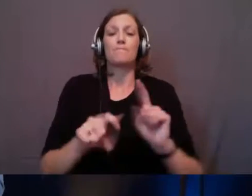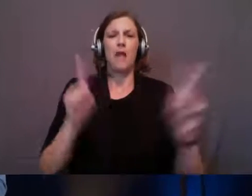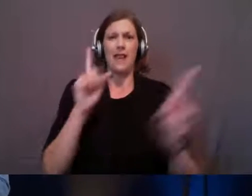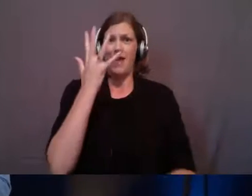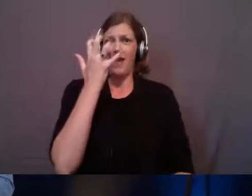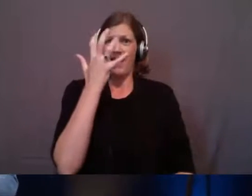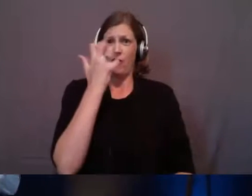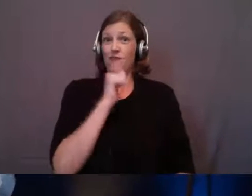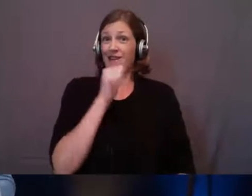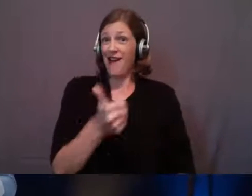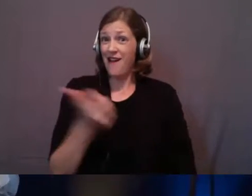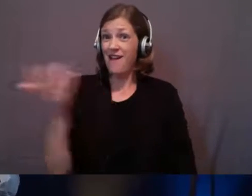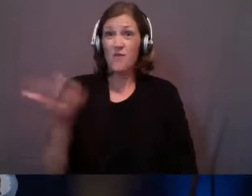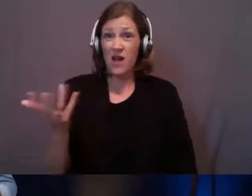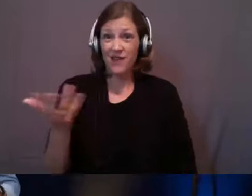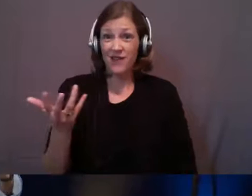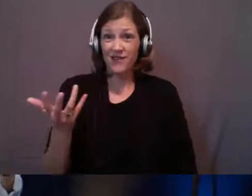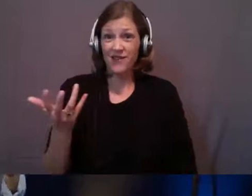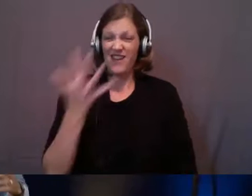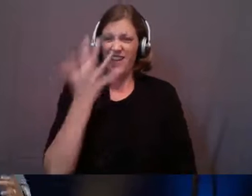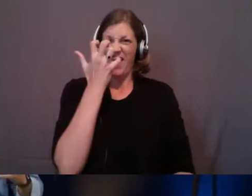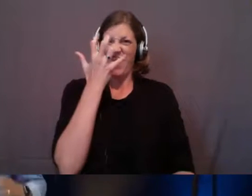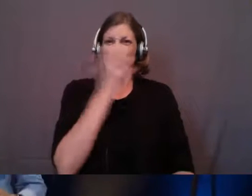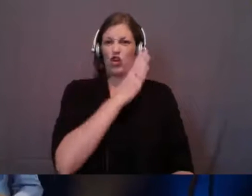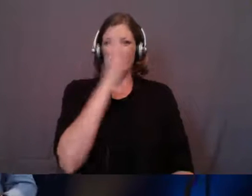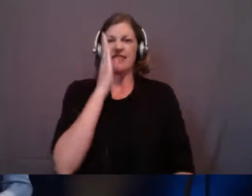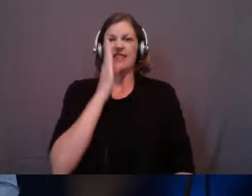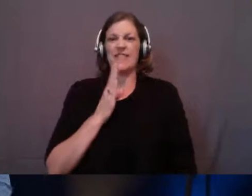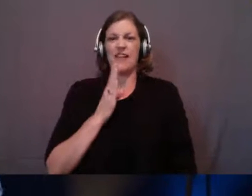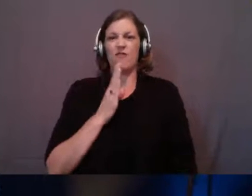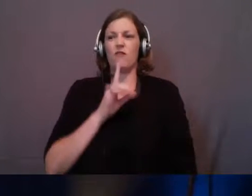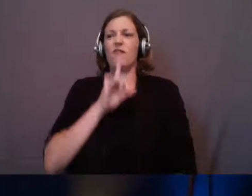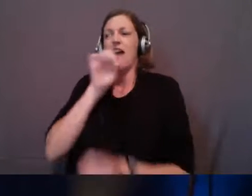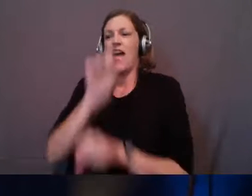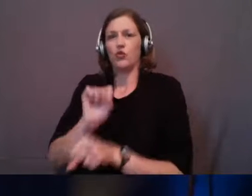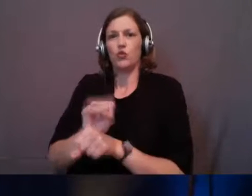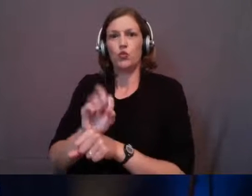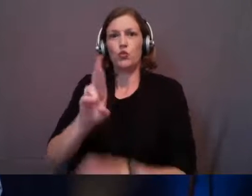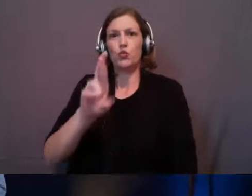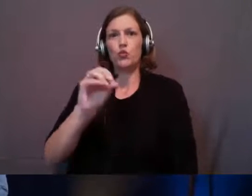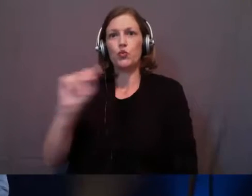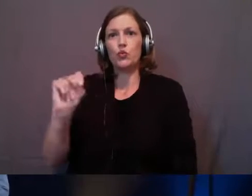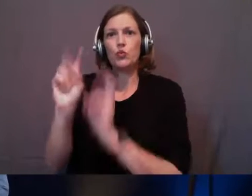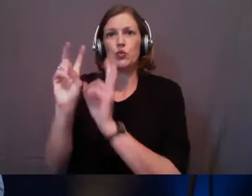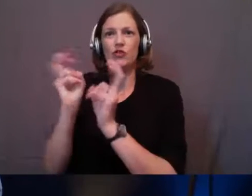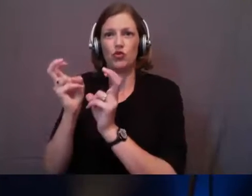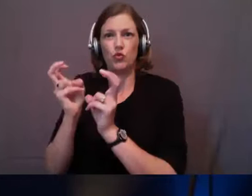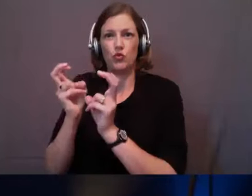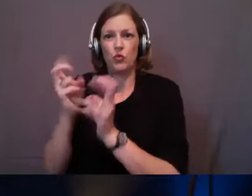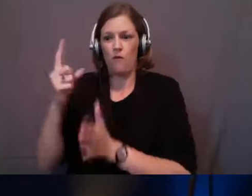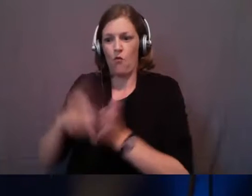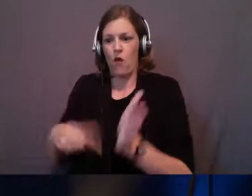not is that anger is never the root issue of what we're feeling or what we're